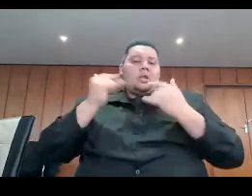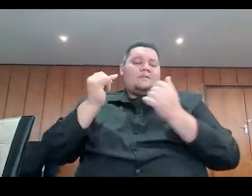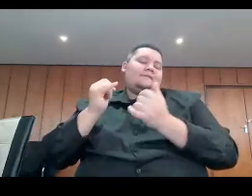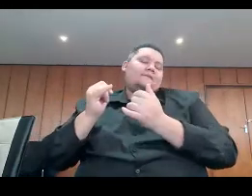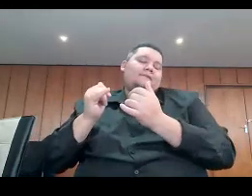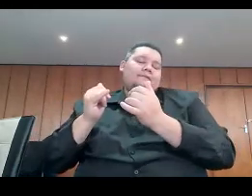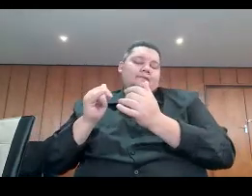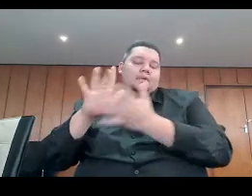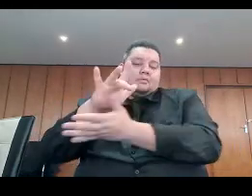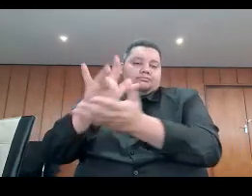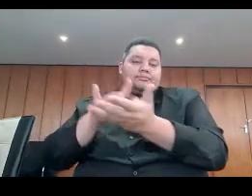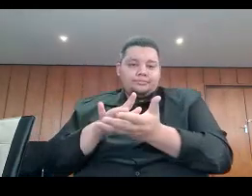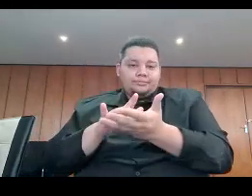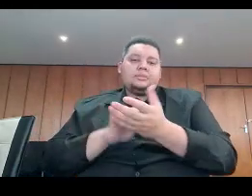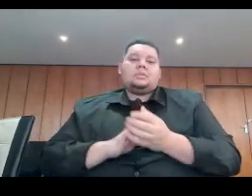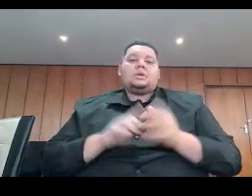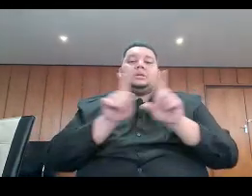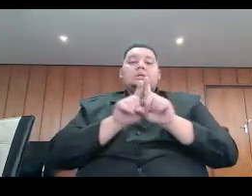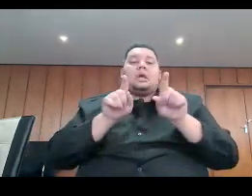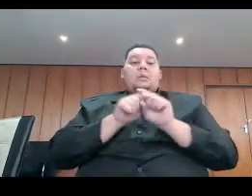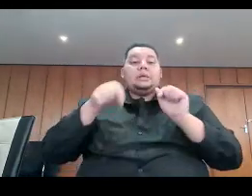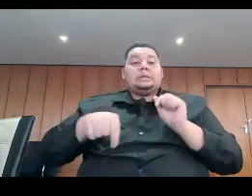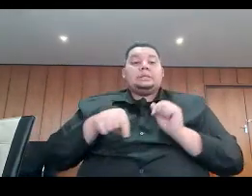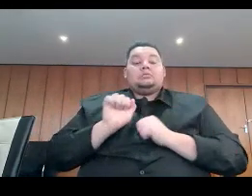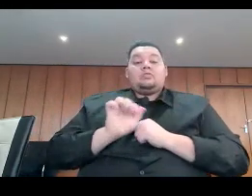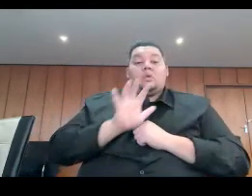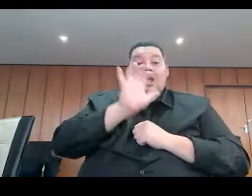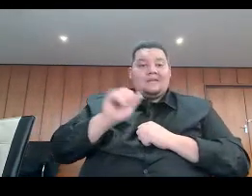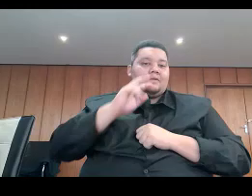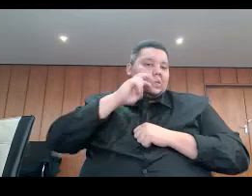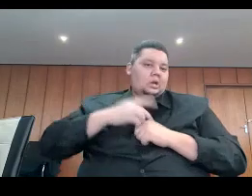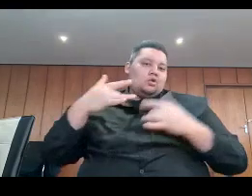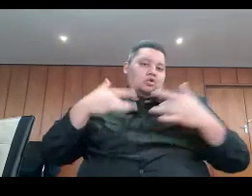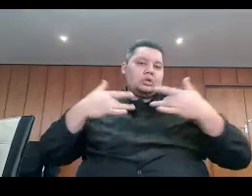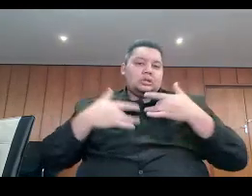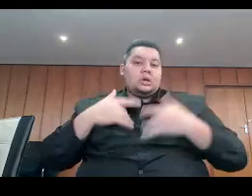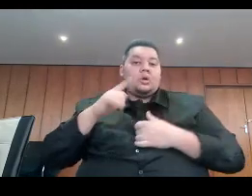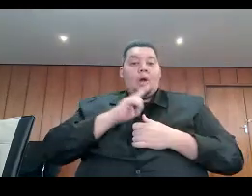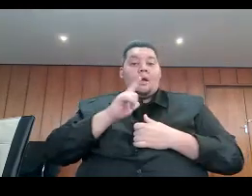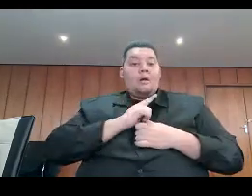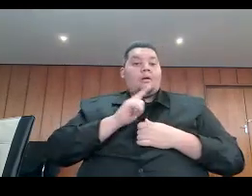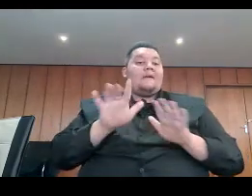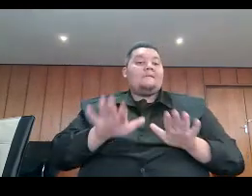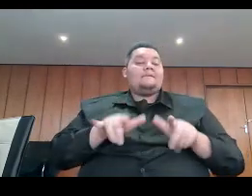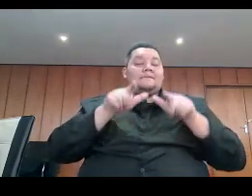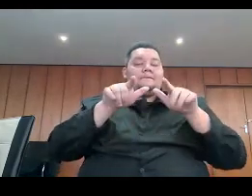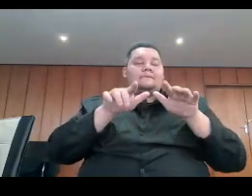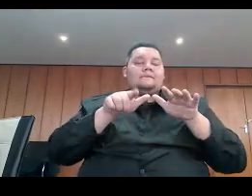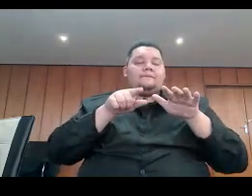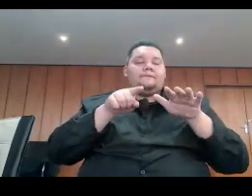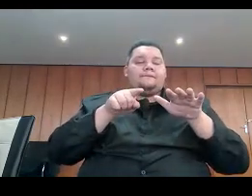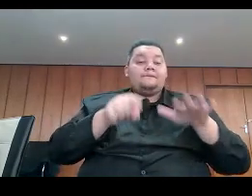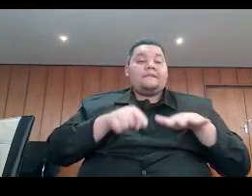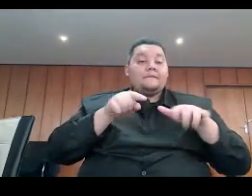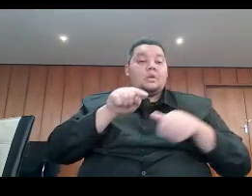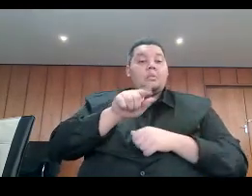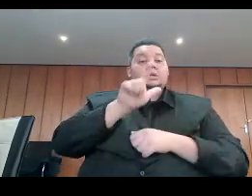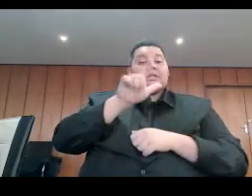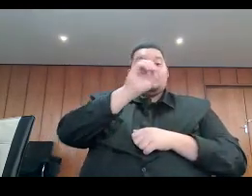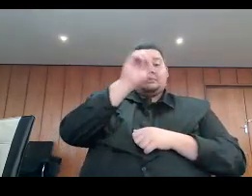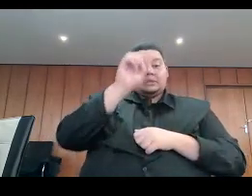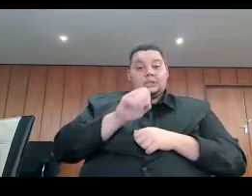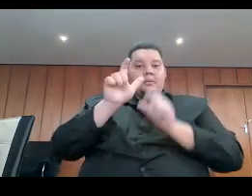We should also be concerned in South Africa because 15.7% of people with disabilities is what was counted in